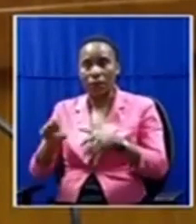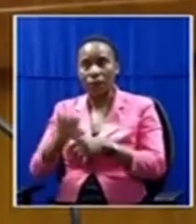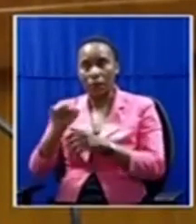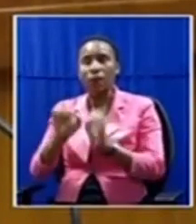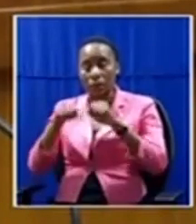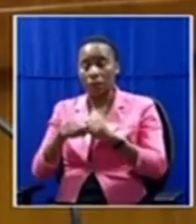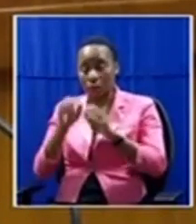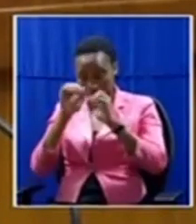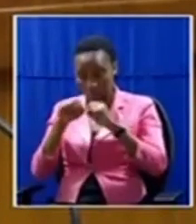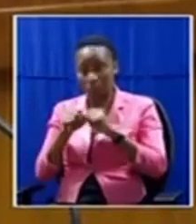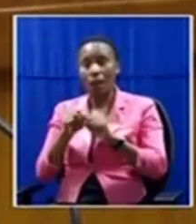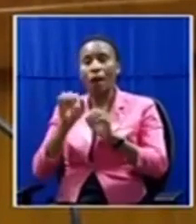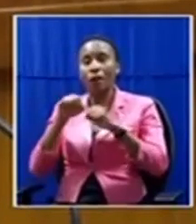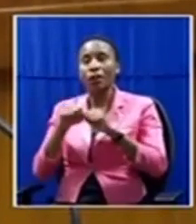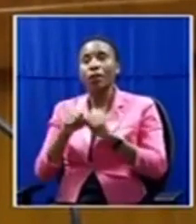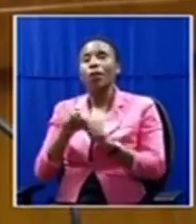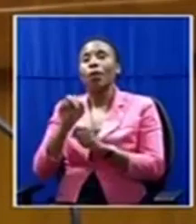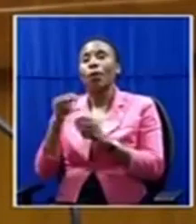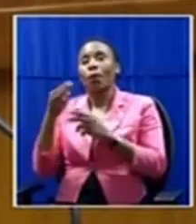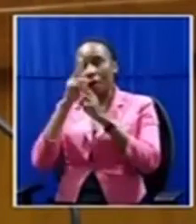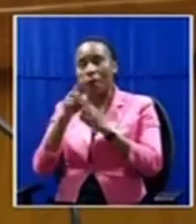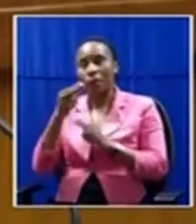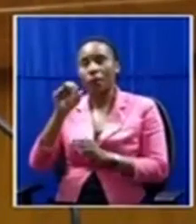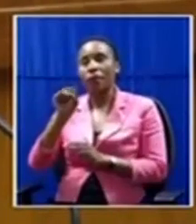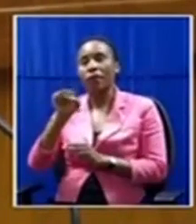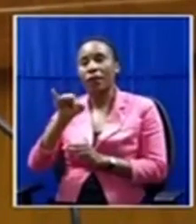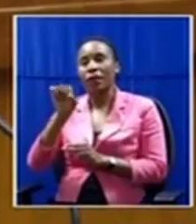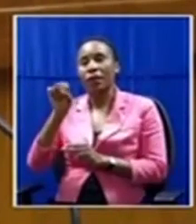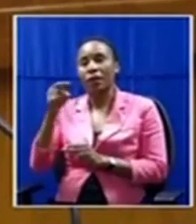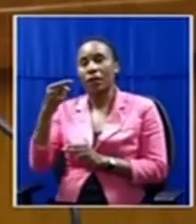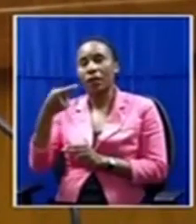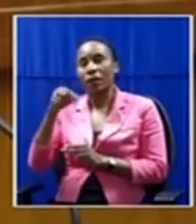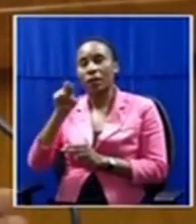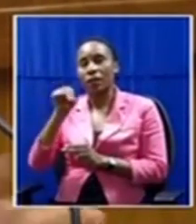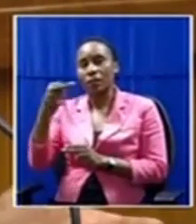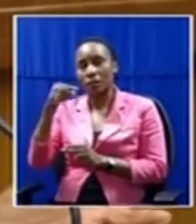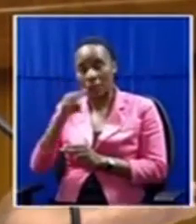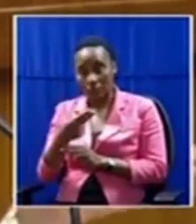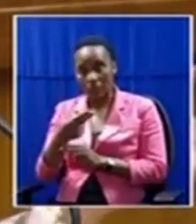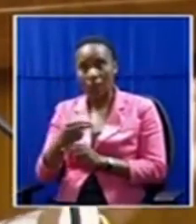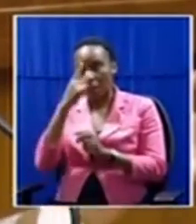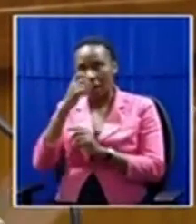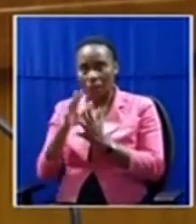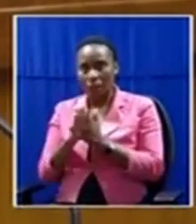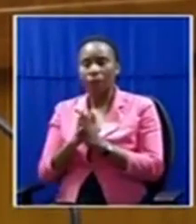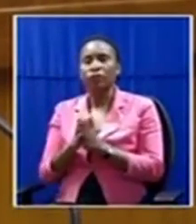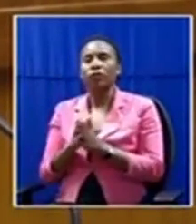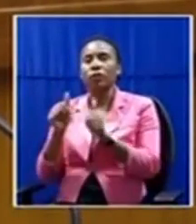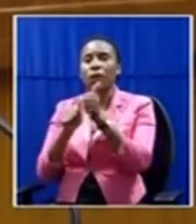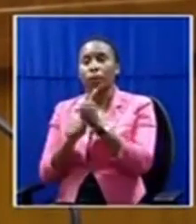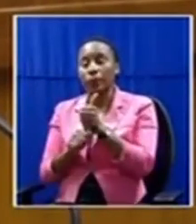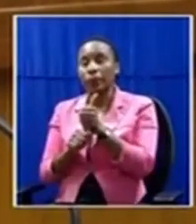Honorable Singh, you know. I believe the Chief Whips also had a very fruitful visit to Ghana and the United Kingdom, and I was